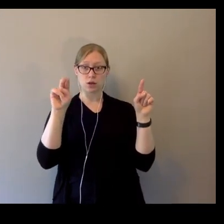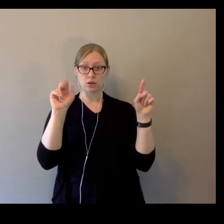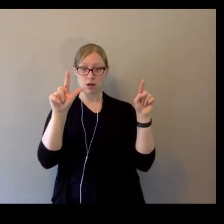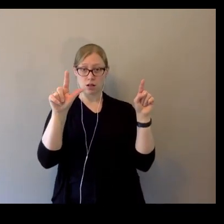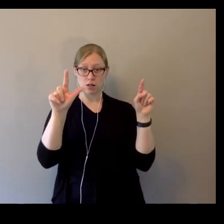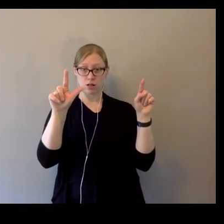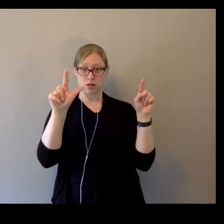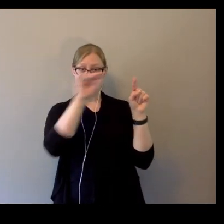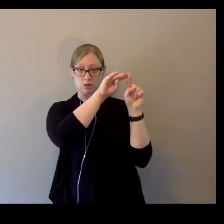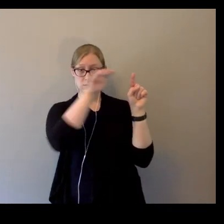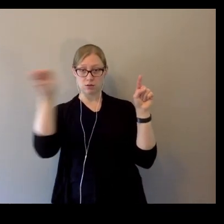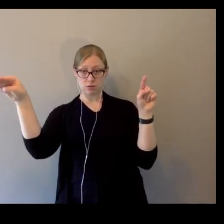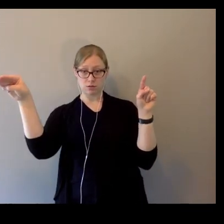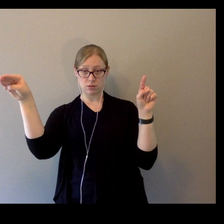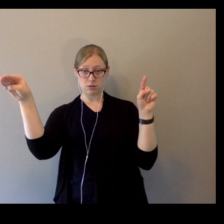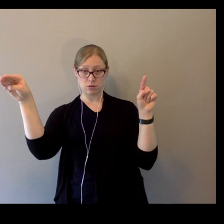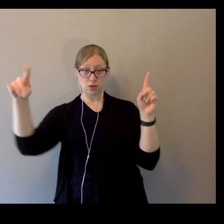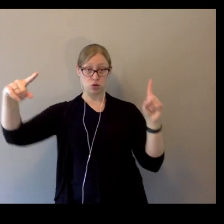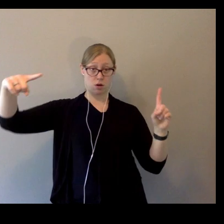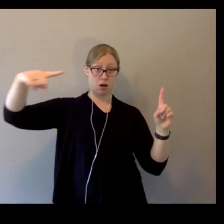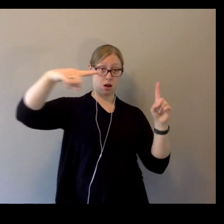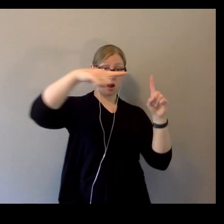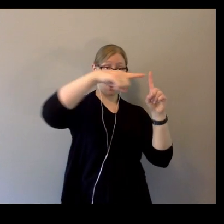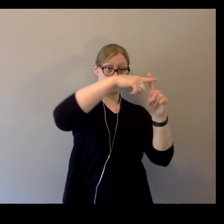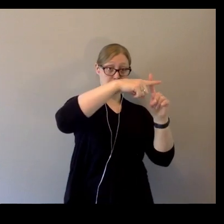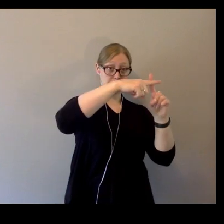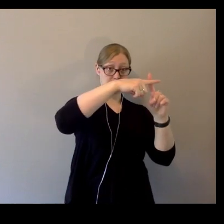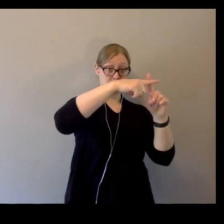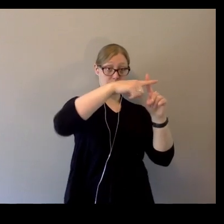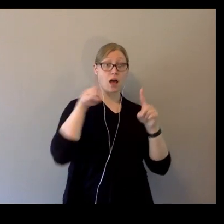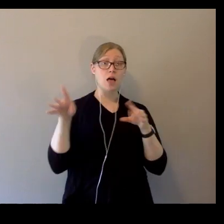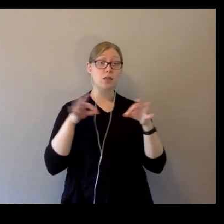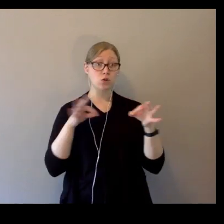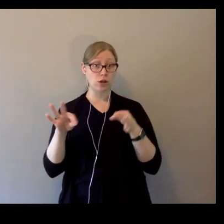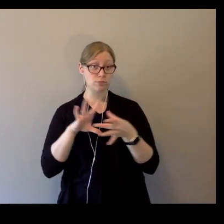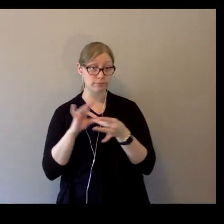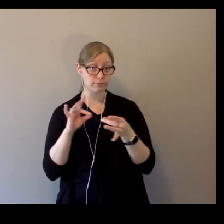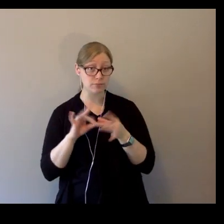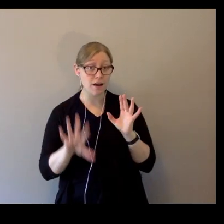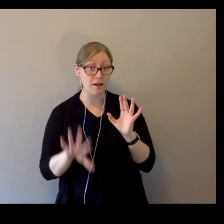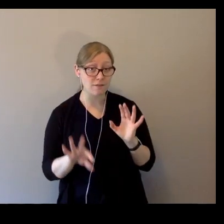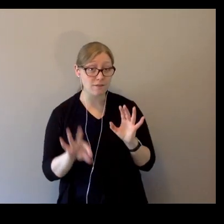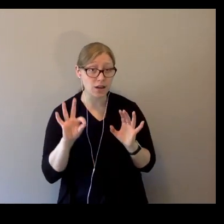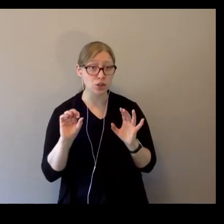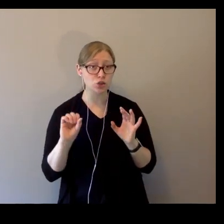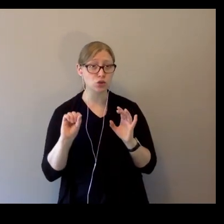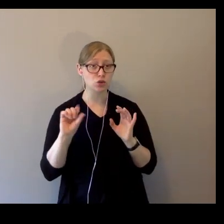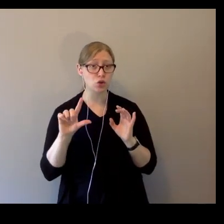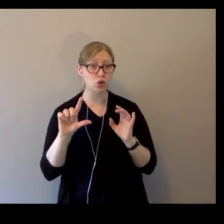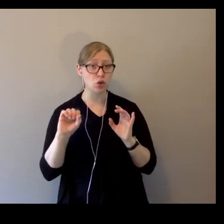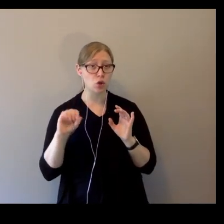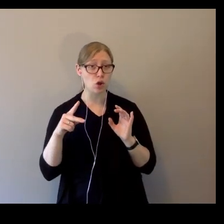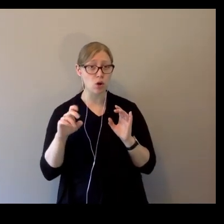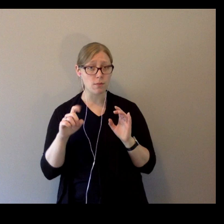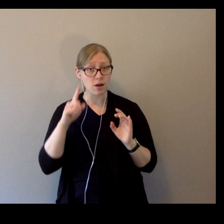know the instructions tell you to find the slope of this